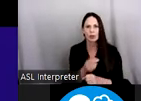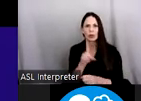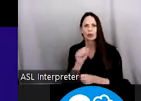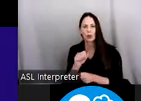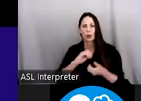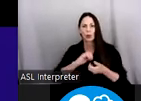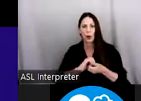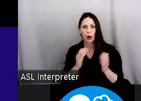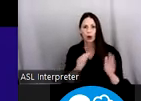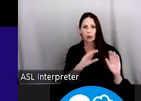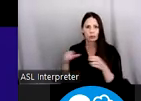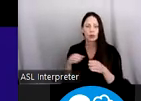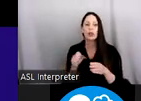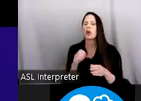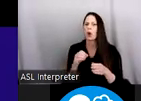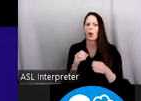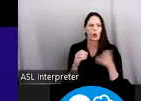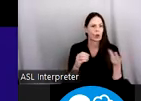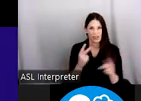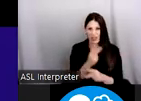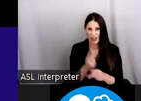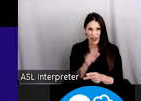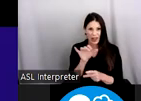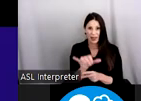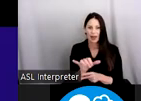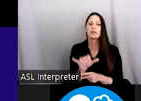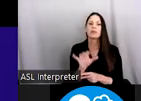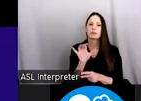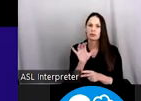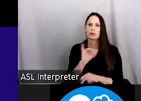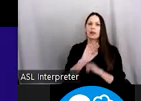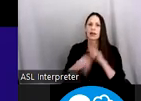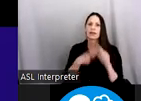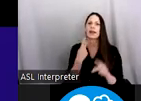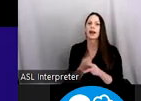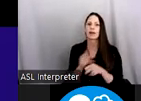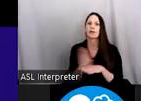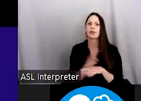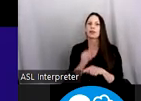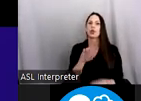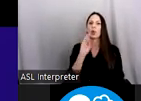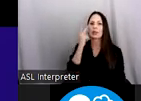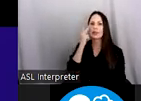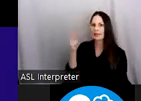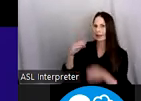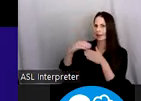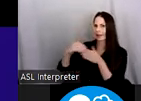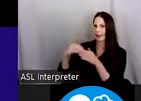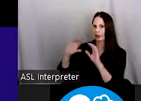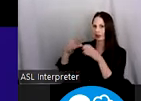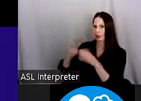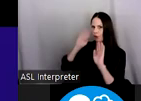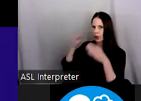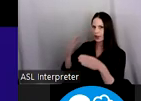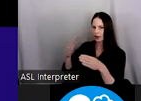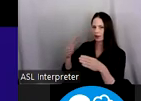And so figuring that out is the kind of business that you're going to see the leadership team focused on. I realize we gave out